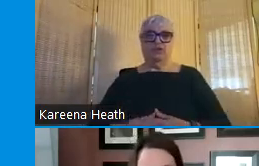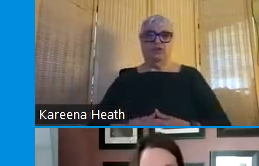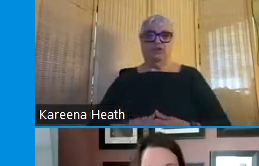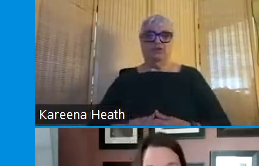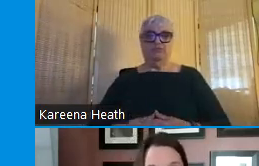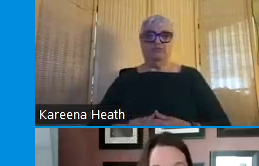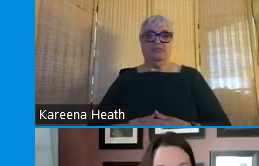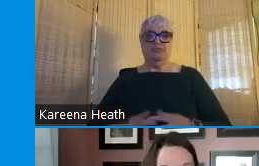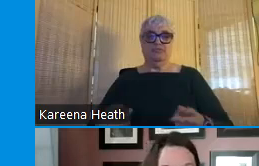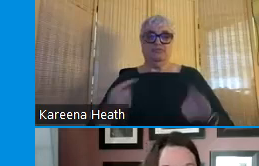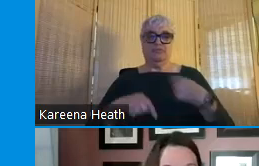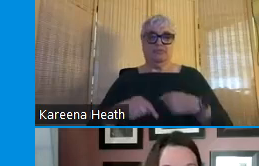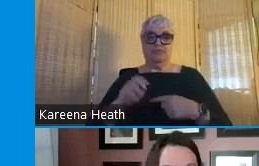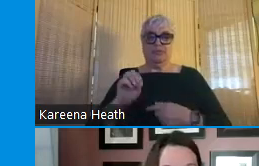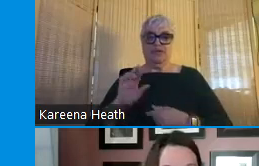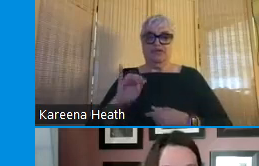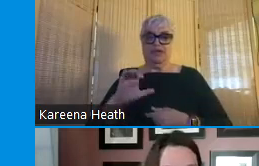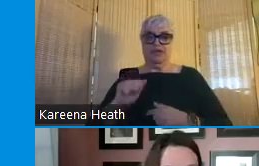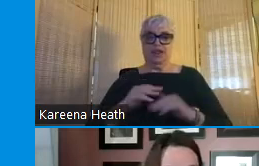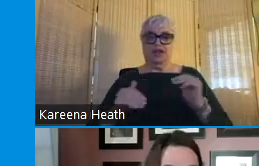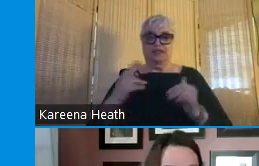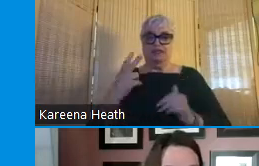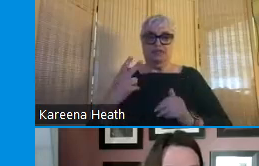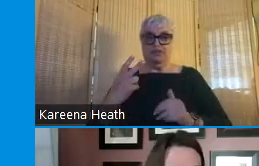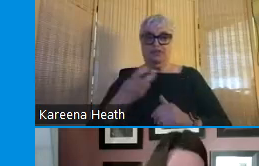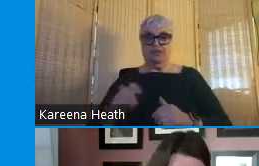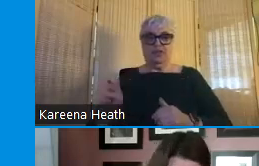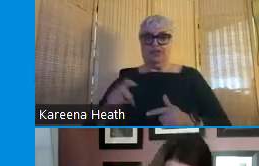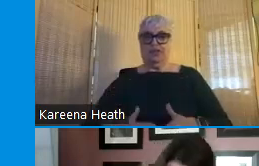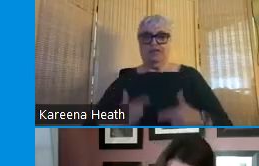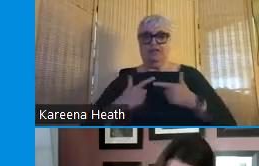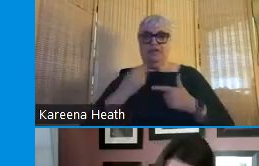we go back to Erica for level 2 mental health transitioning living homes.